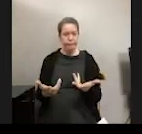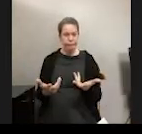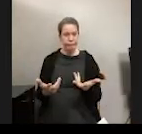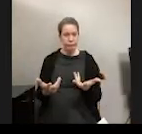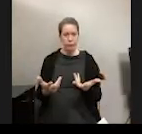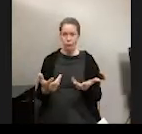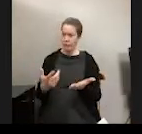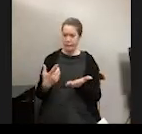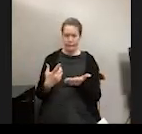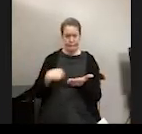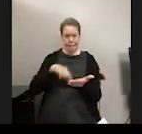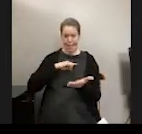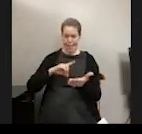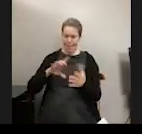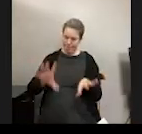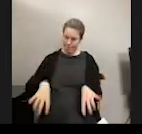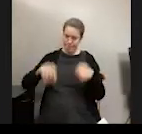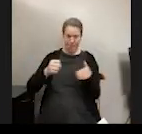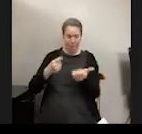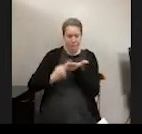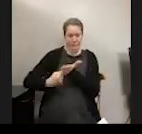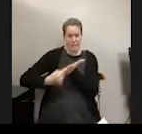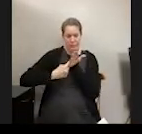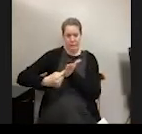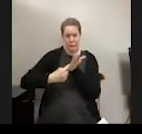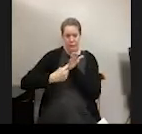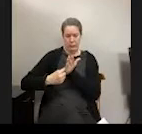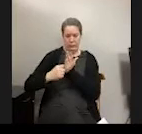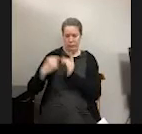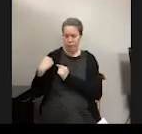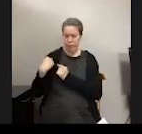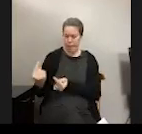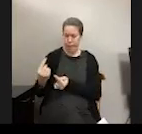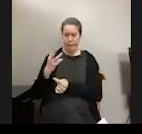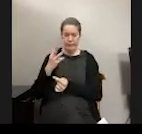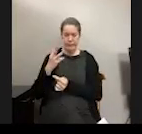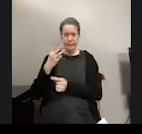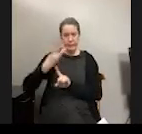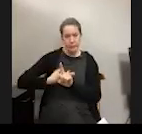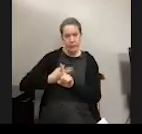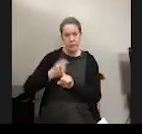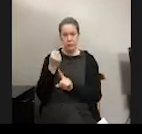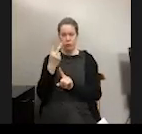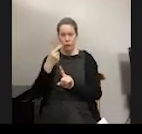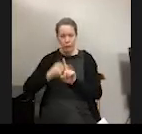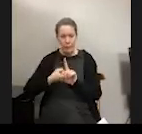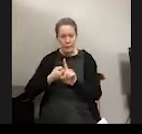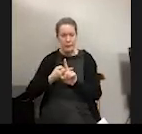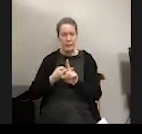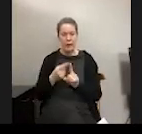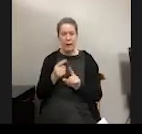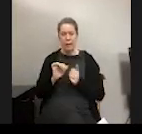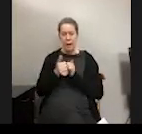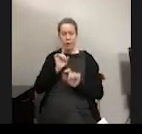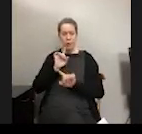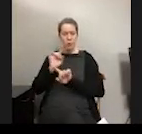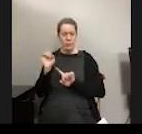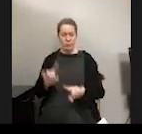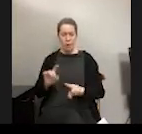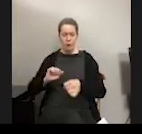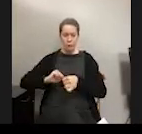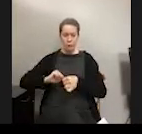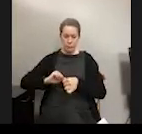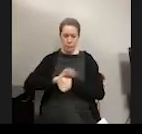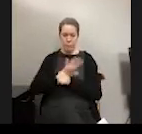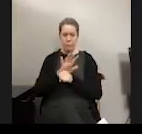element. We've had some really good learnings over the last 6 to 12 months on how to respond to a pandemic